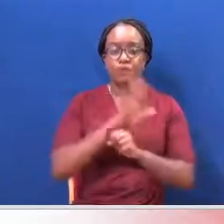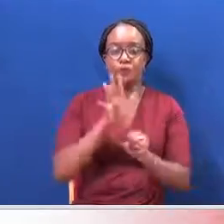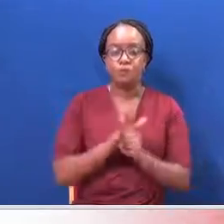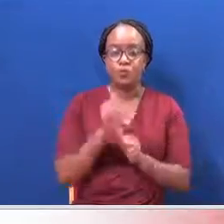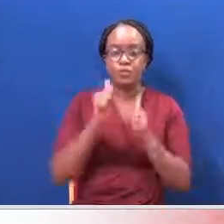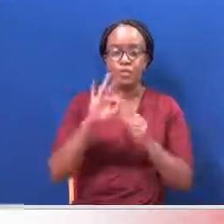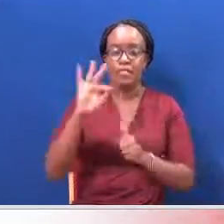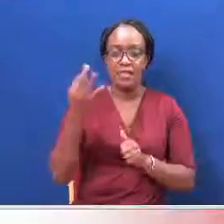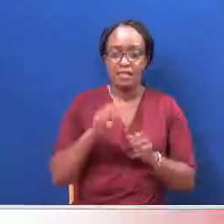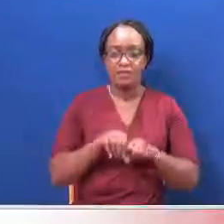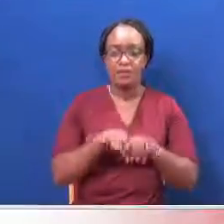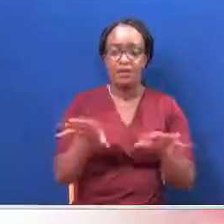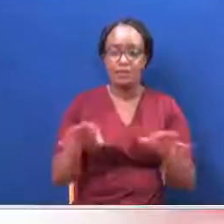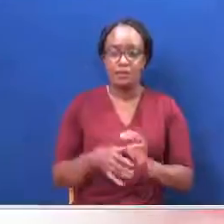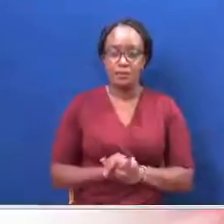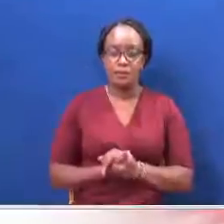wave.